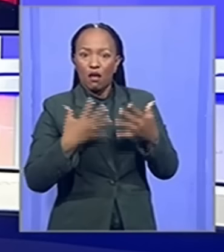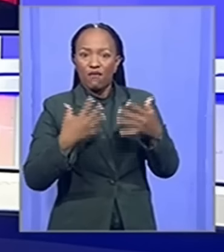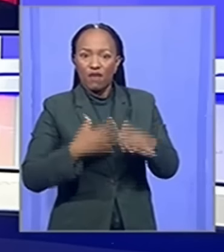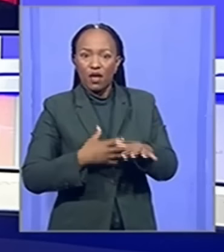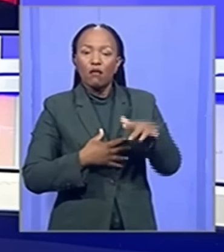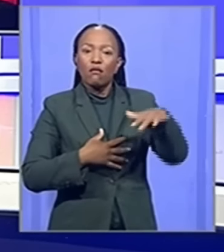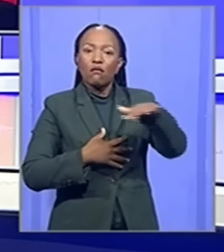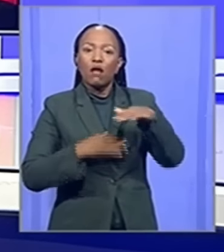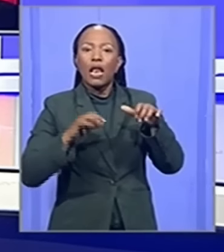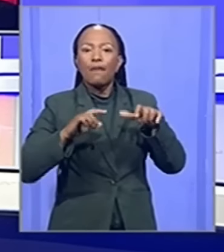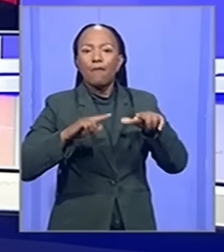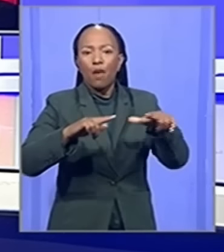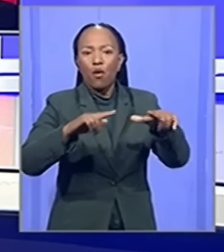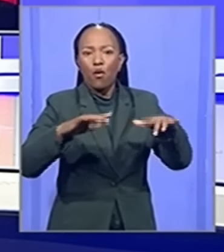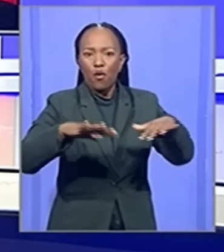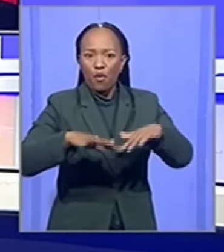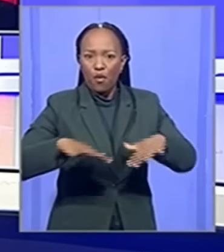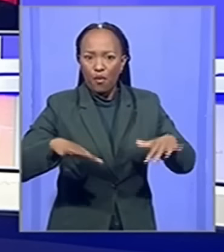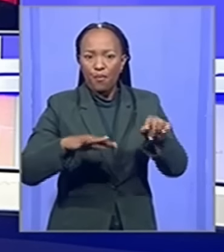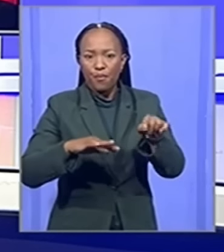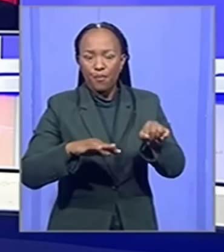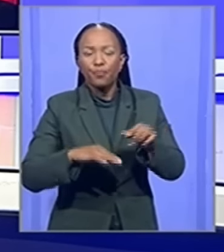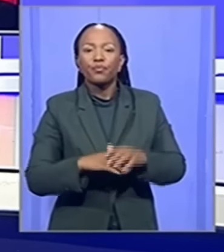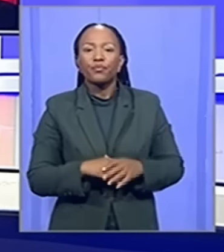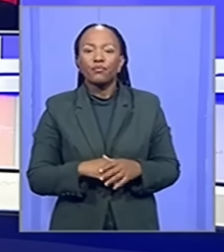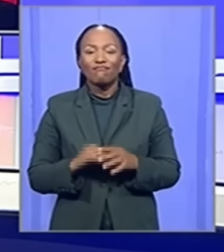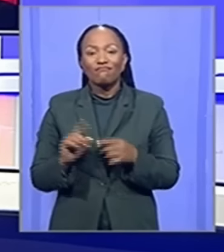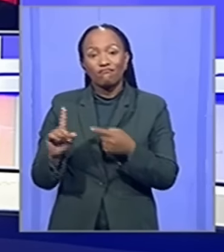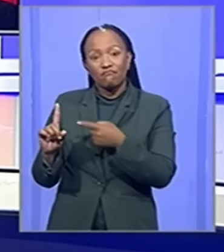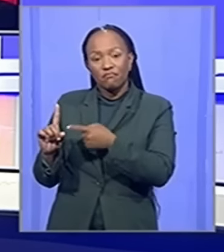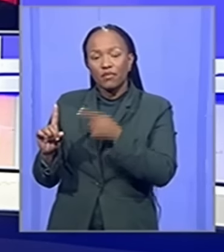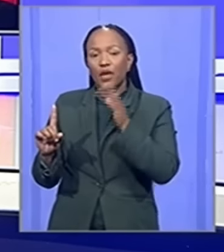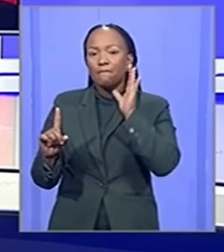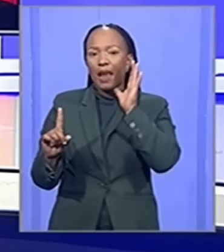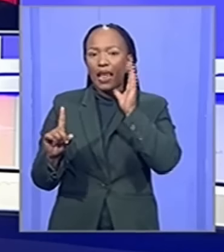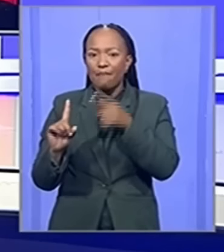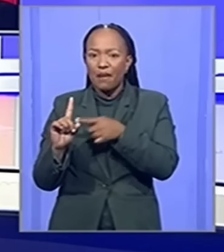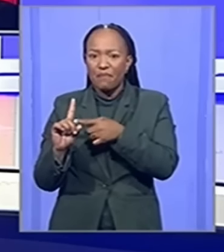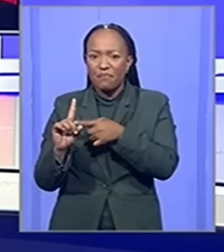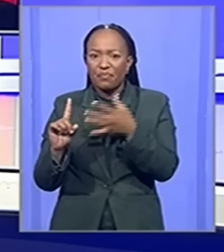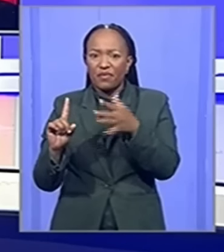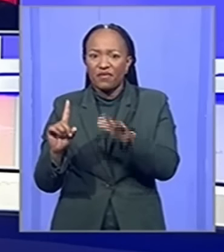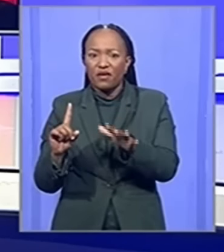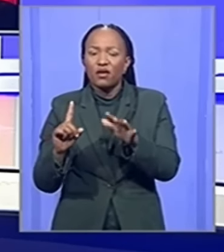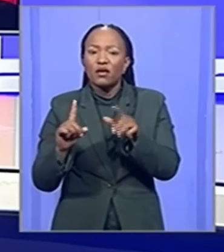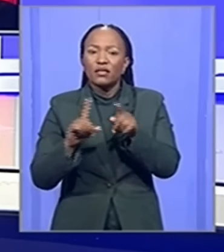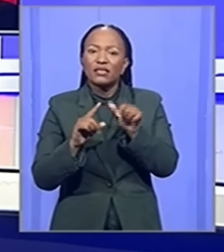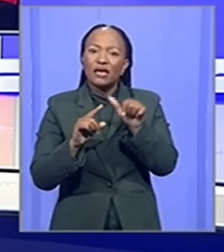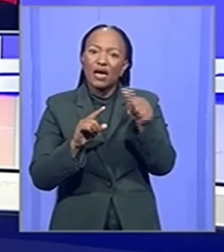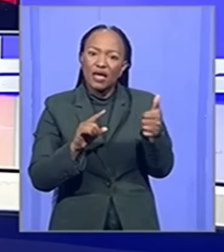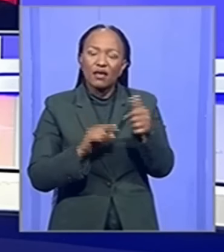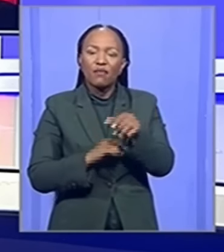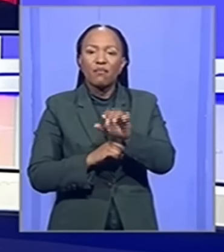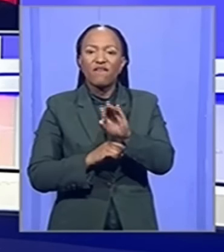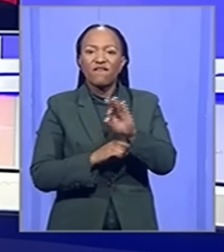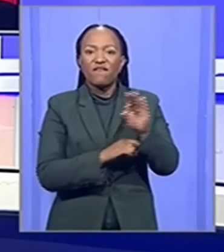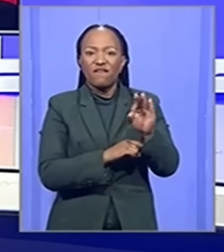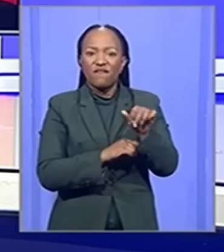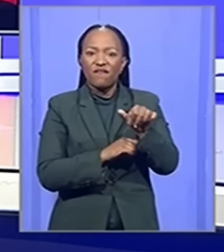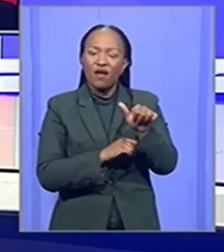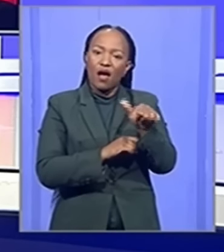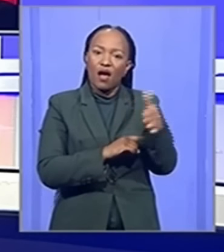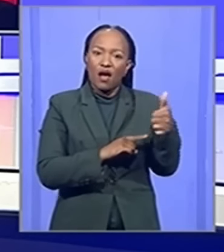ho kantle ho Polokwane Limpopo. Malema o tshetlehile le baeti ba EFF puo le